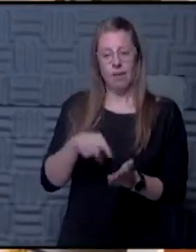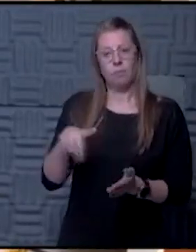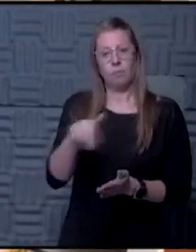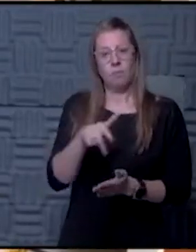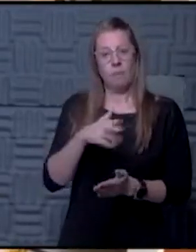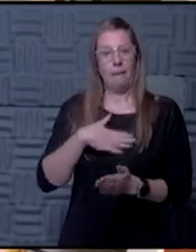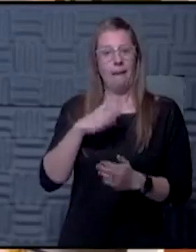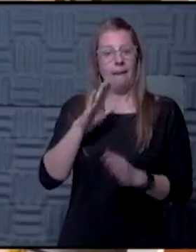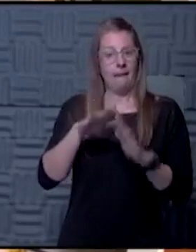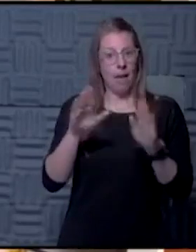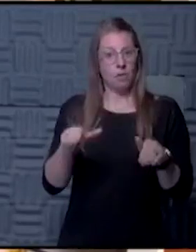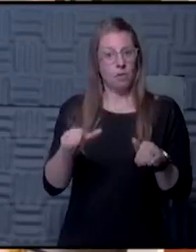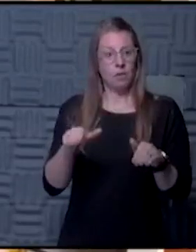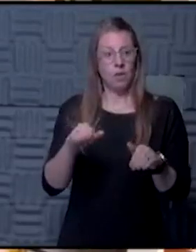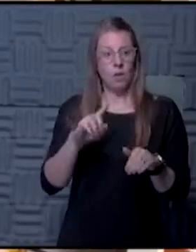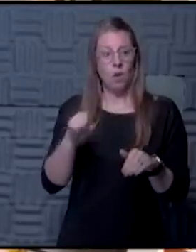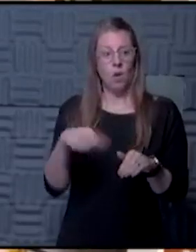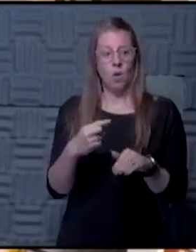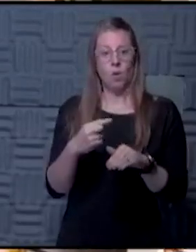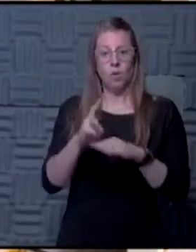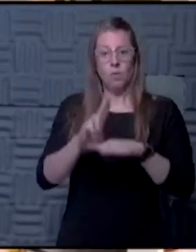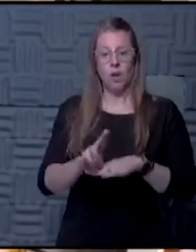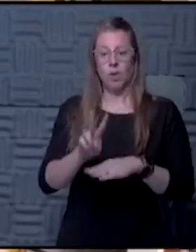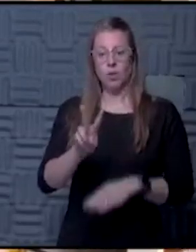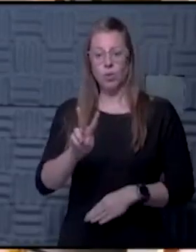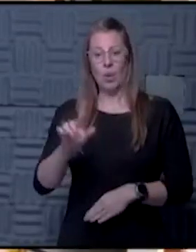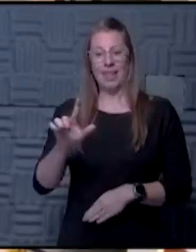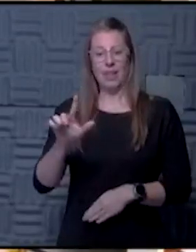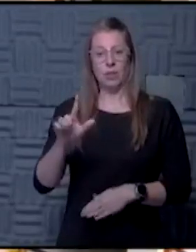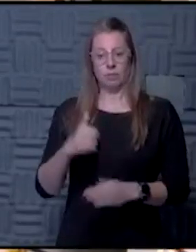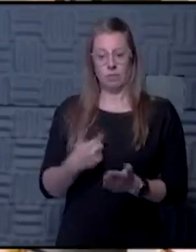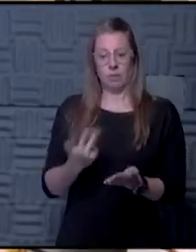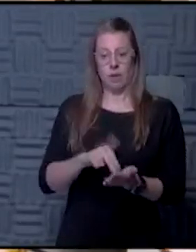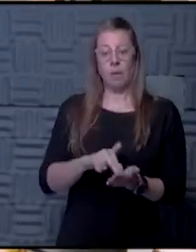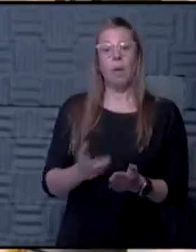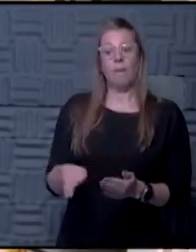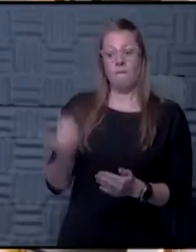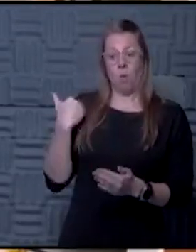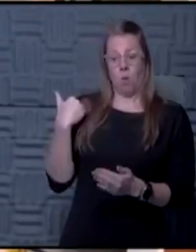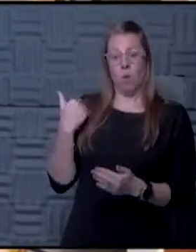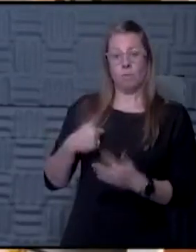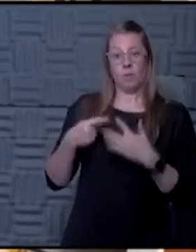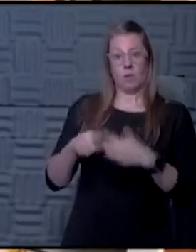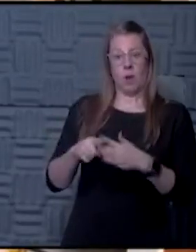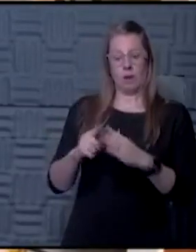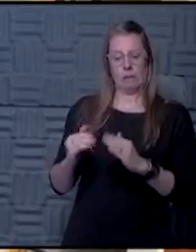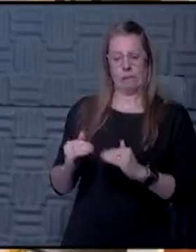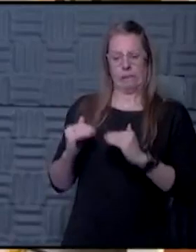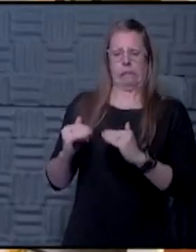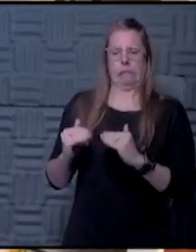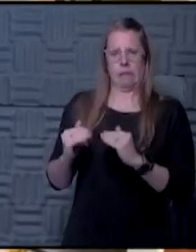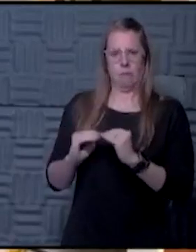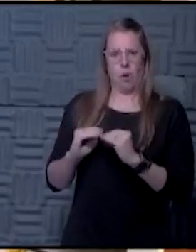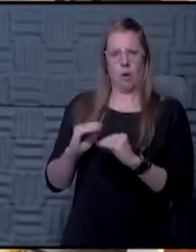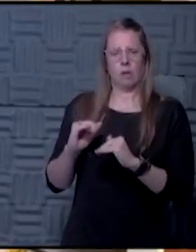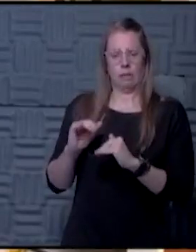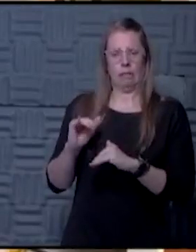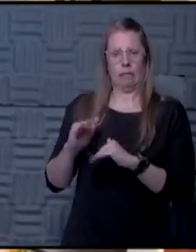house. I only wear 2 liters of oxygen when I get up now, which I started a little bit higher than that when I went